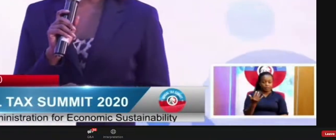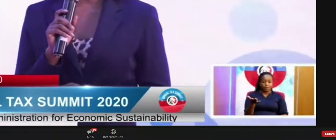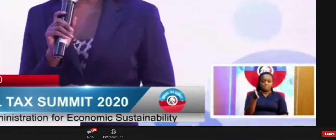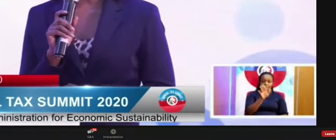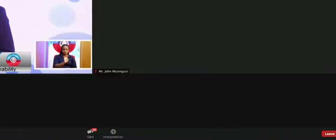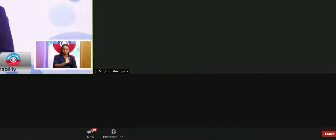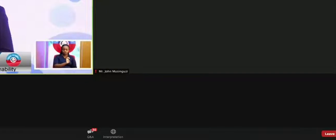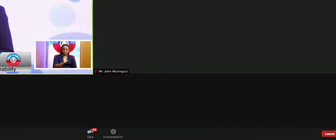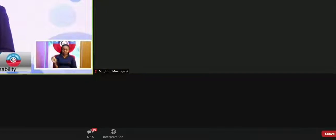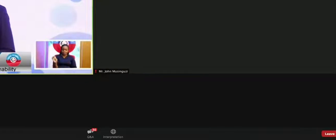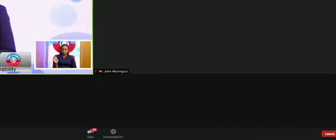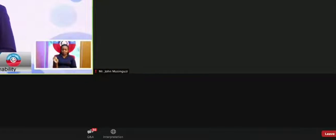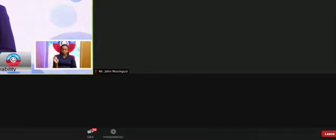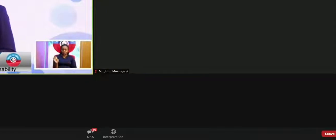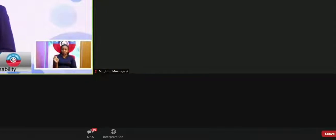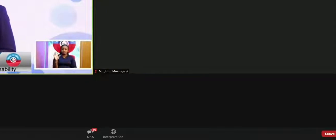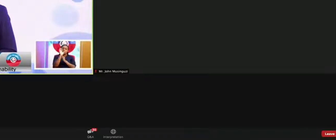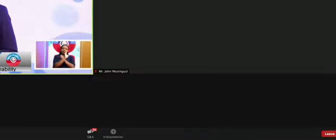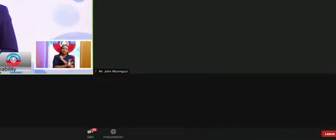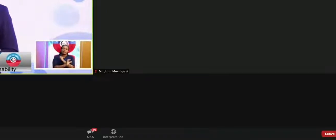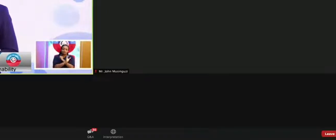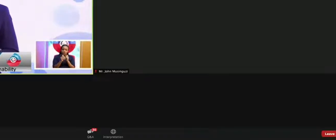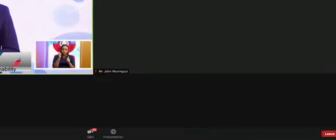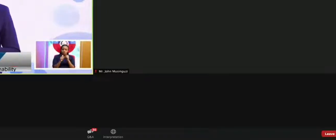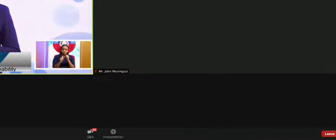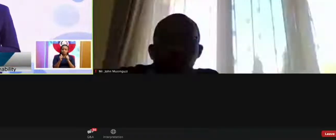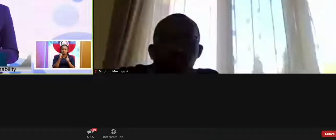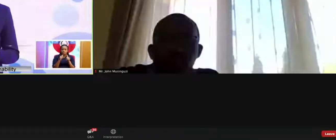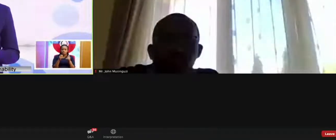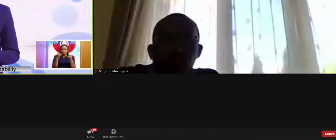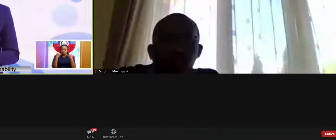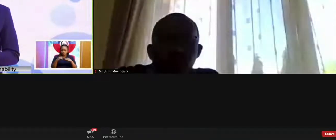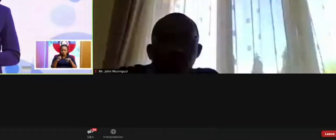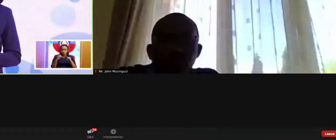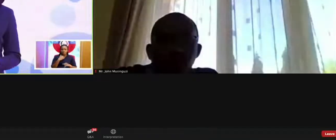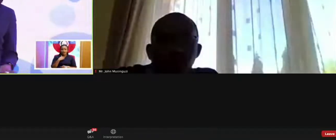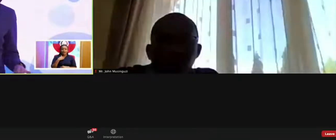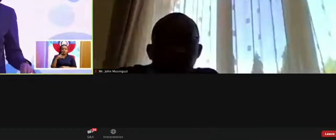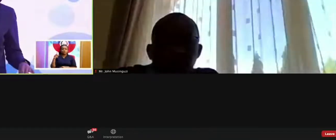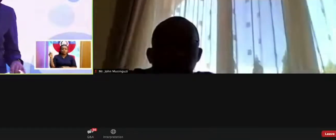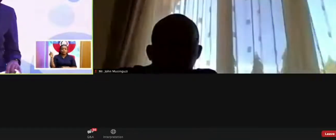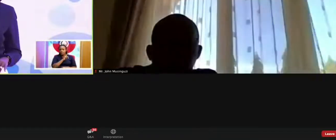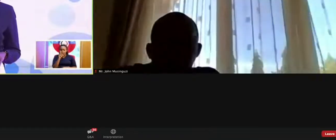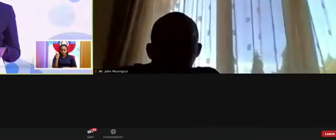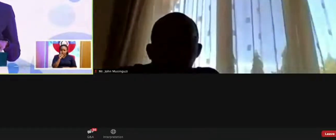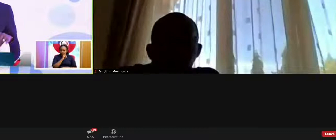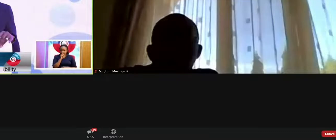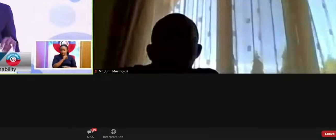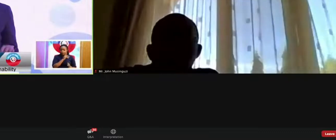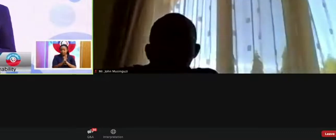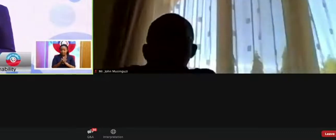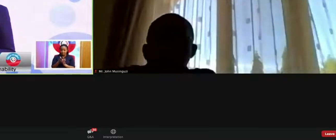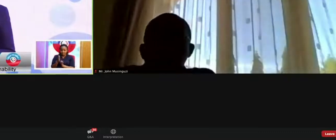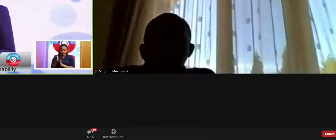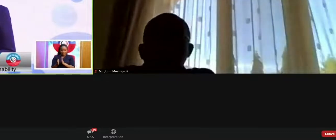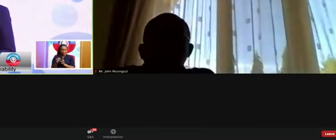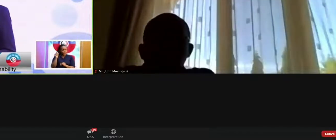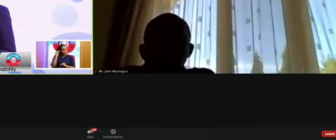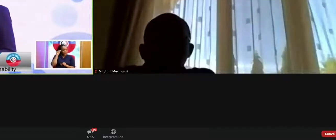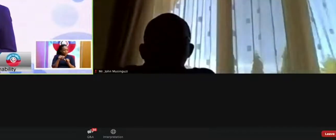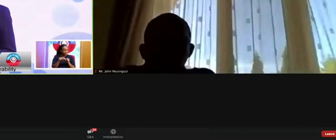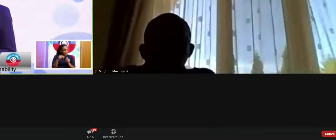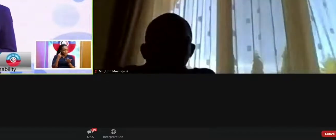a country that employed some strict measures very early on. If many of you will remember, Uganda, in